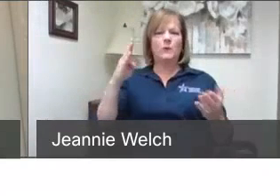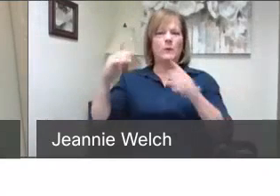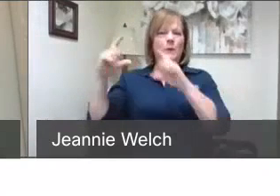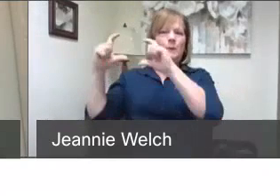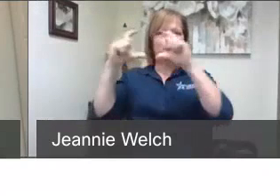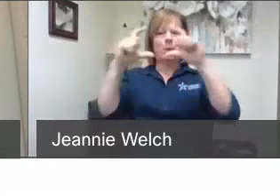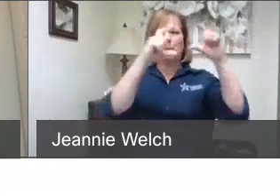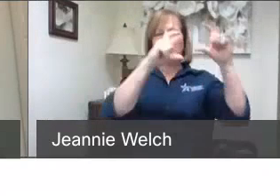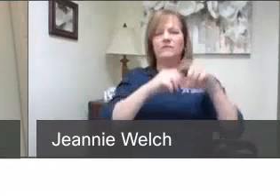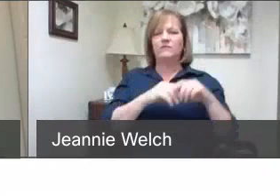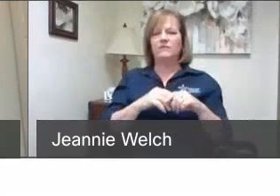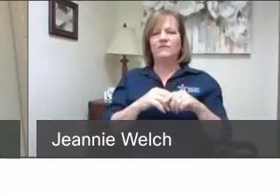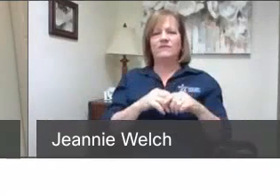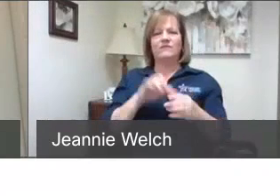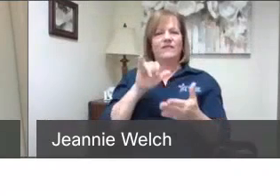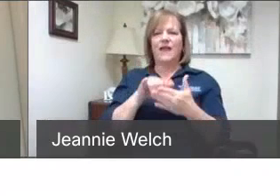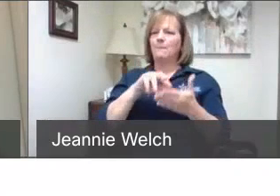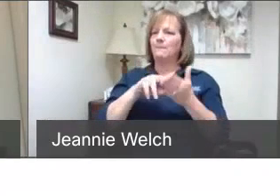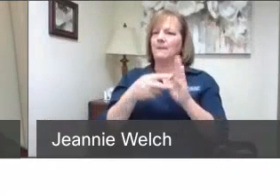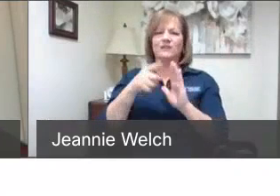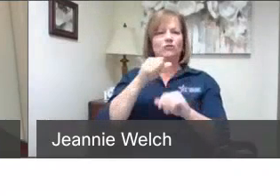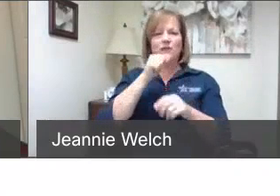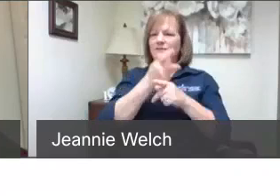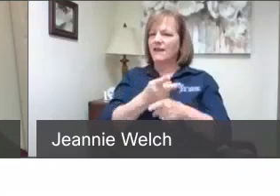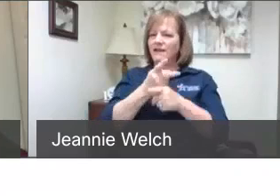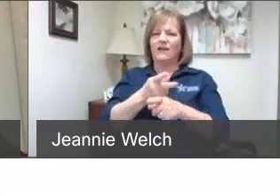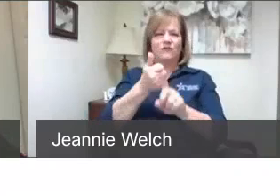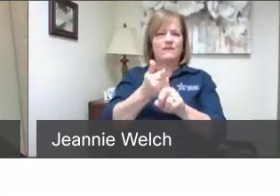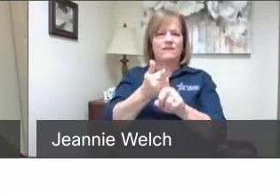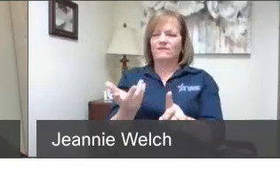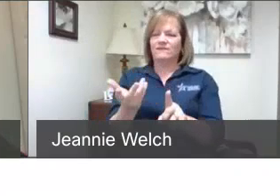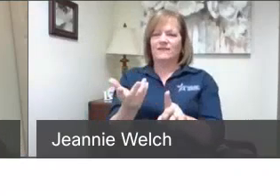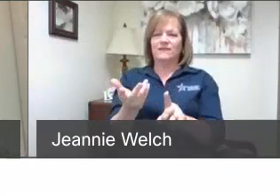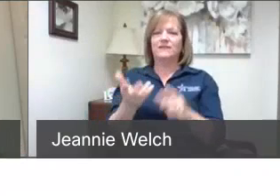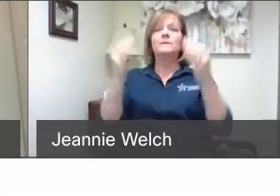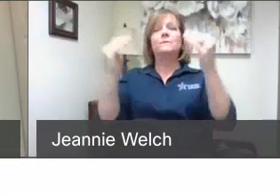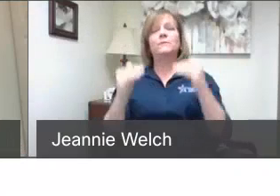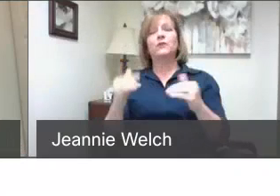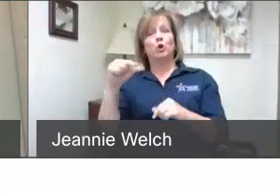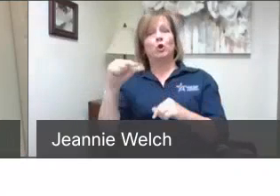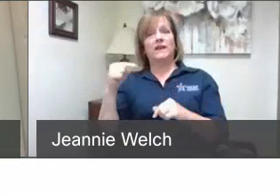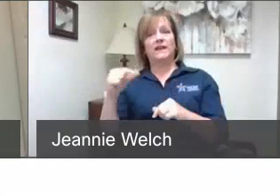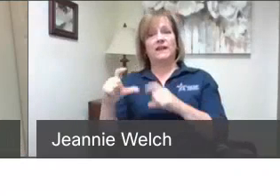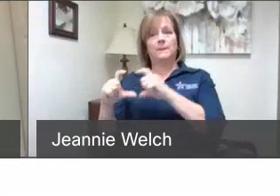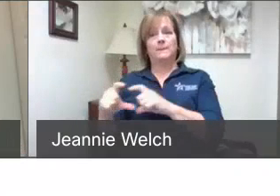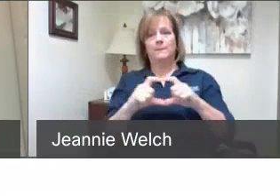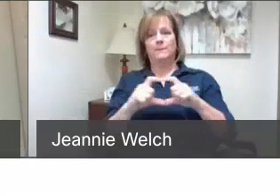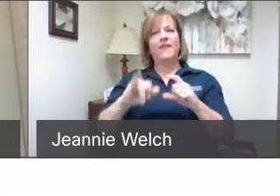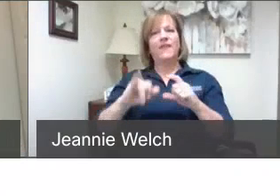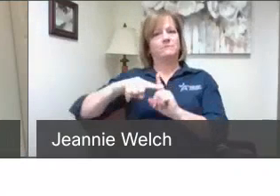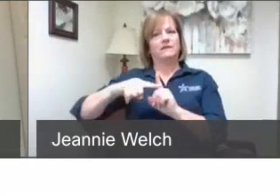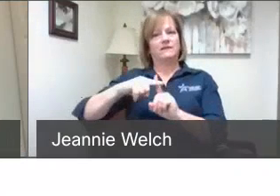come into life and you're not self-caring. So at the bottom, we see the green circles, which is the good self-care,